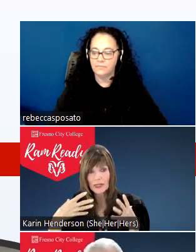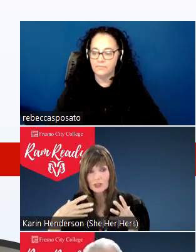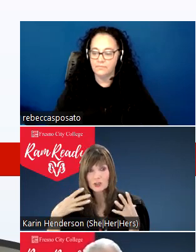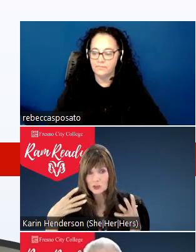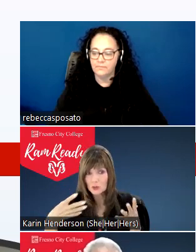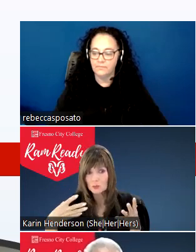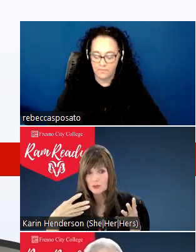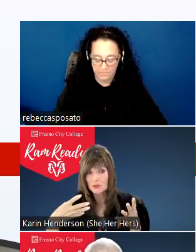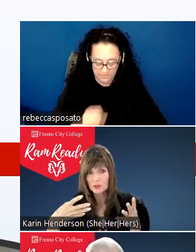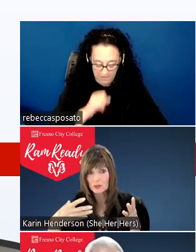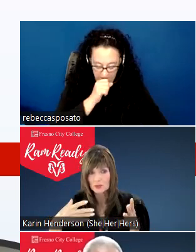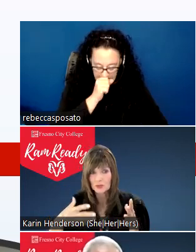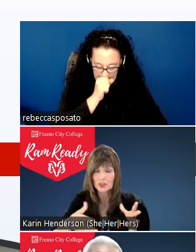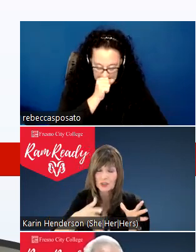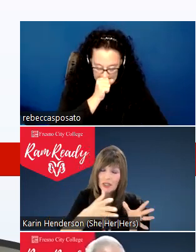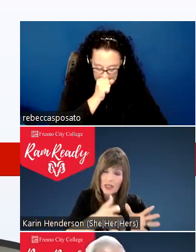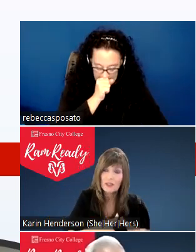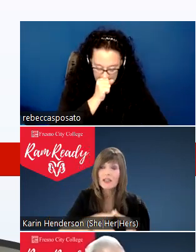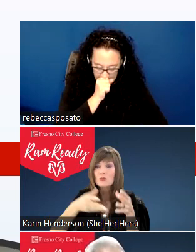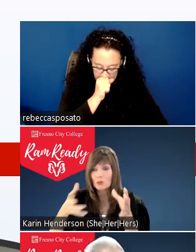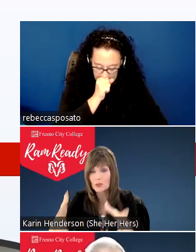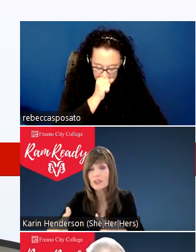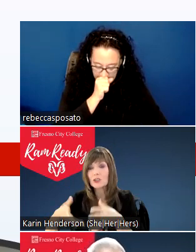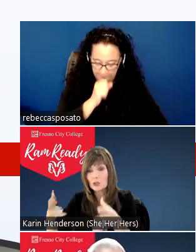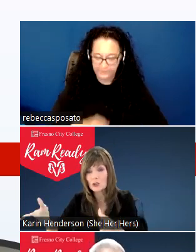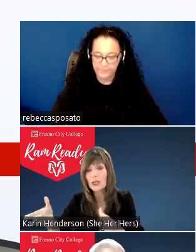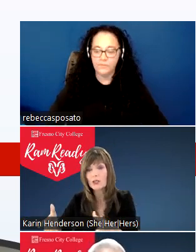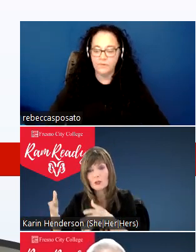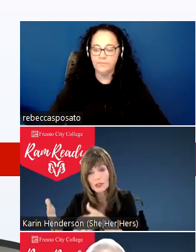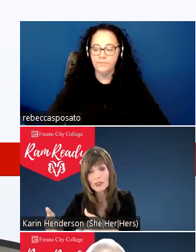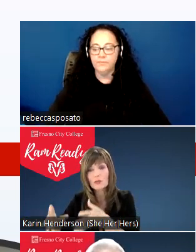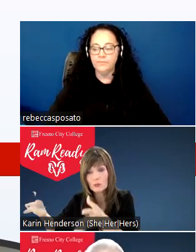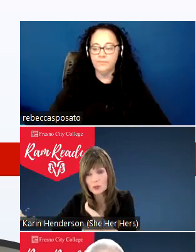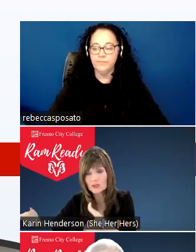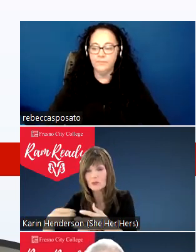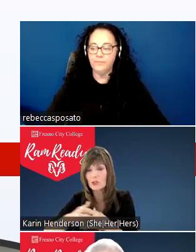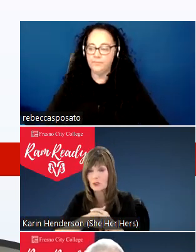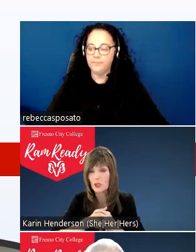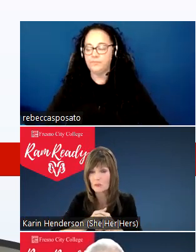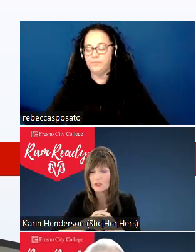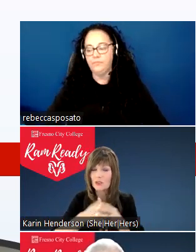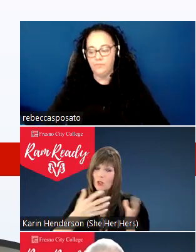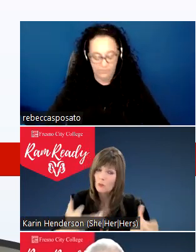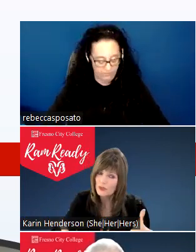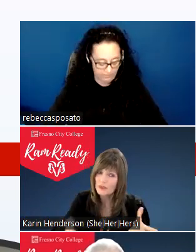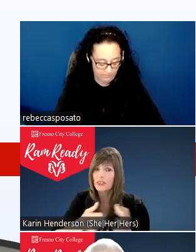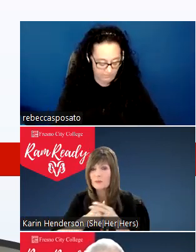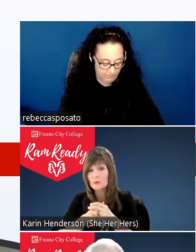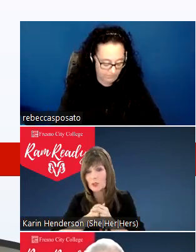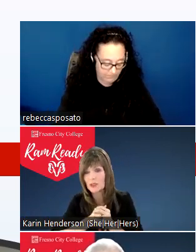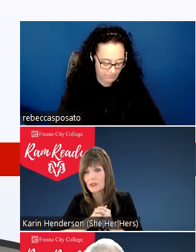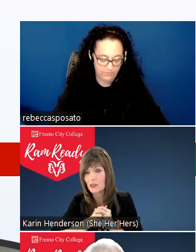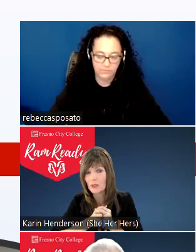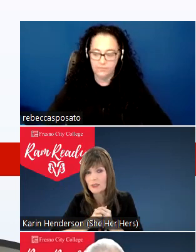what can I actually do in business administration? That's where we can look at, okay, what are some career options? What is the